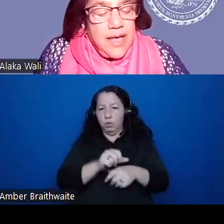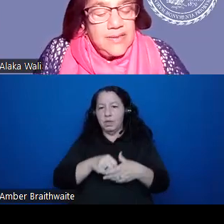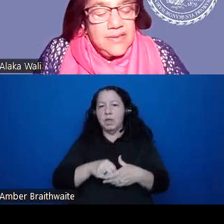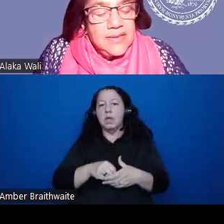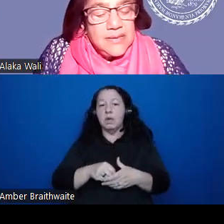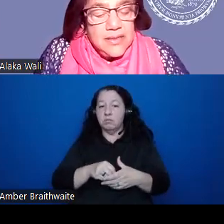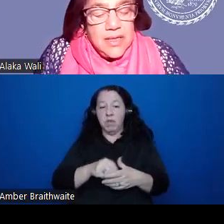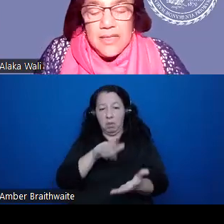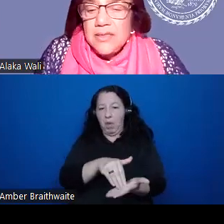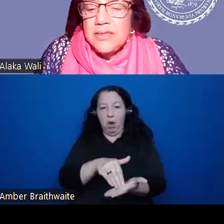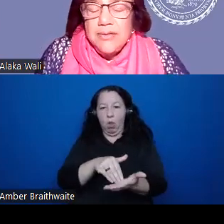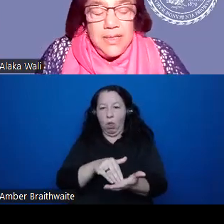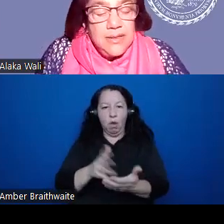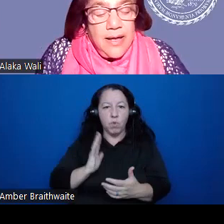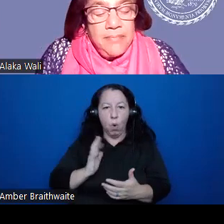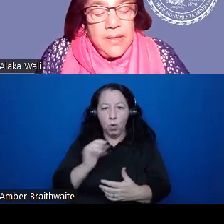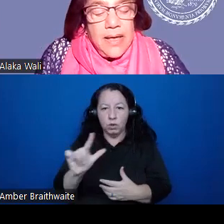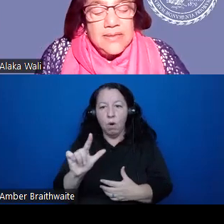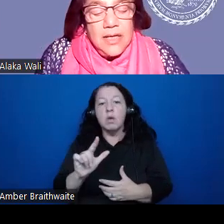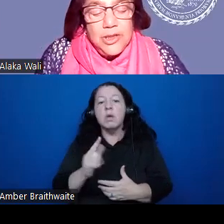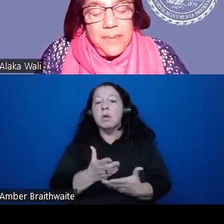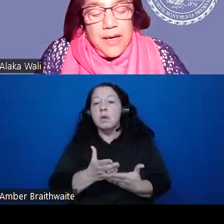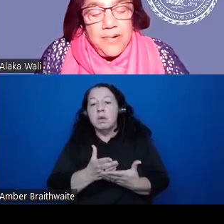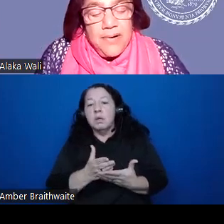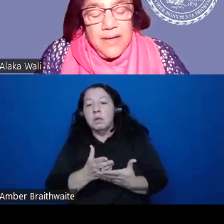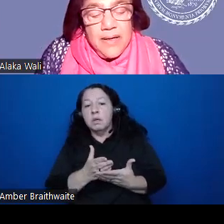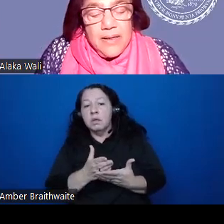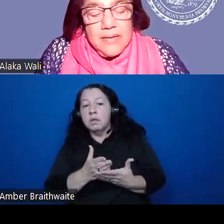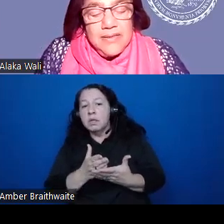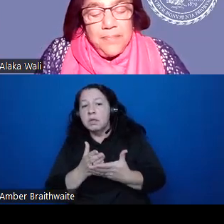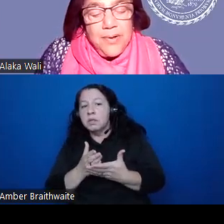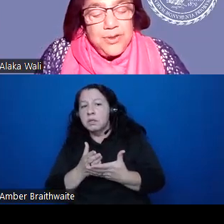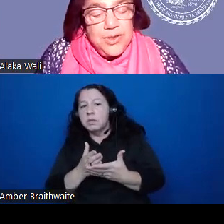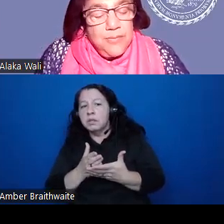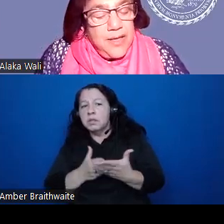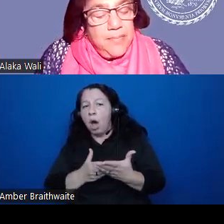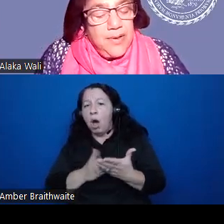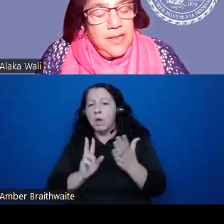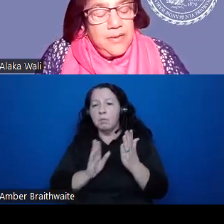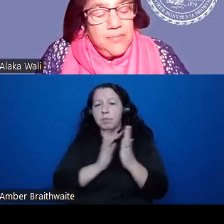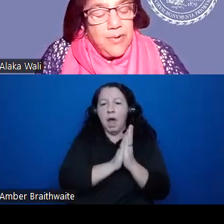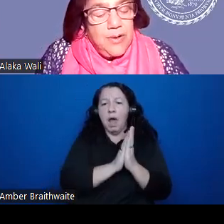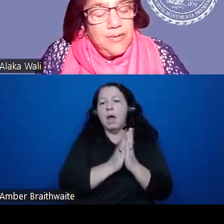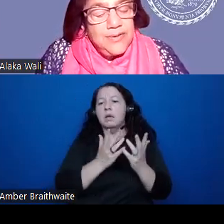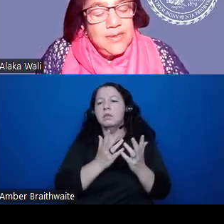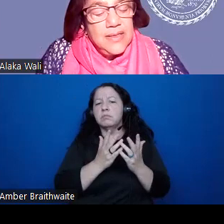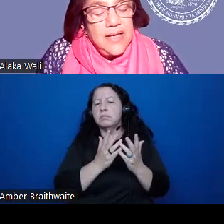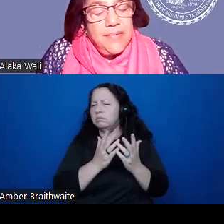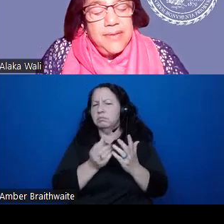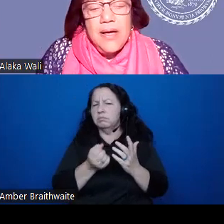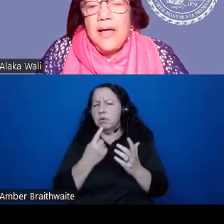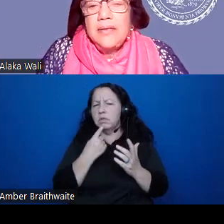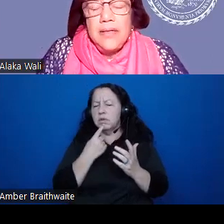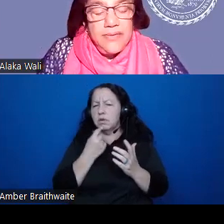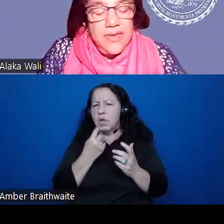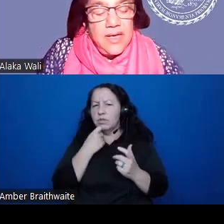to the cases, treating them as ledger paper. This approach drew people in to more closely examine